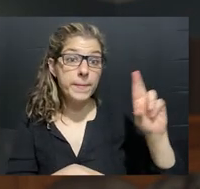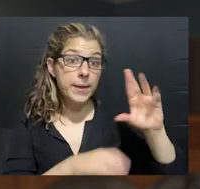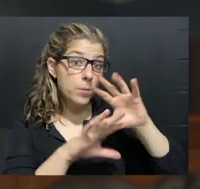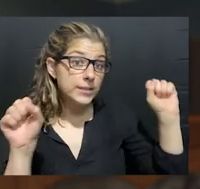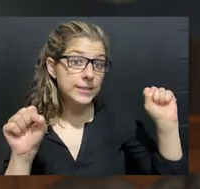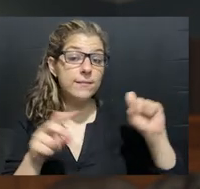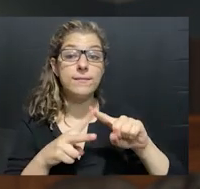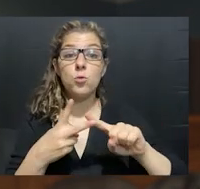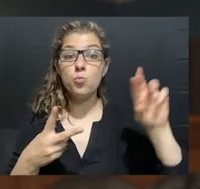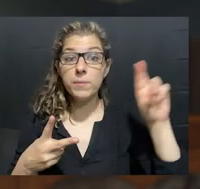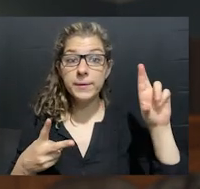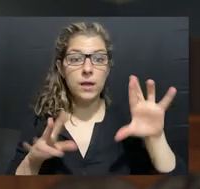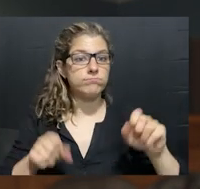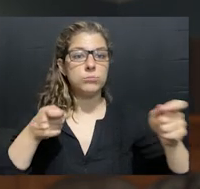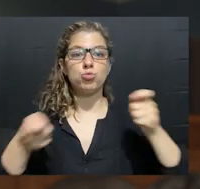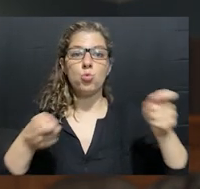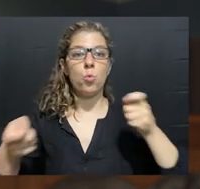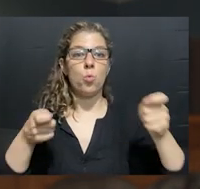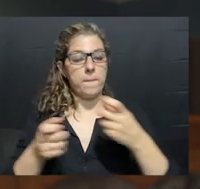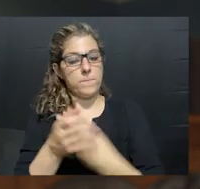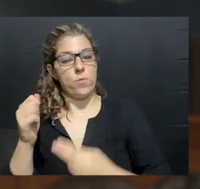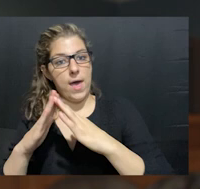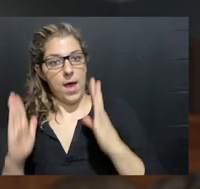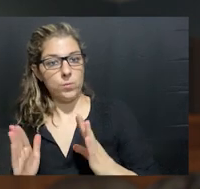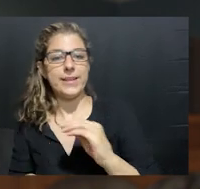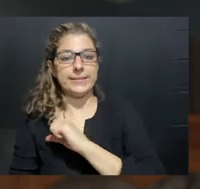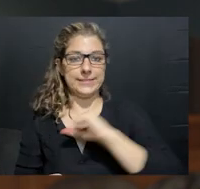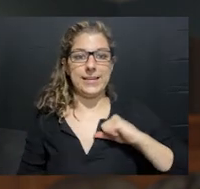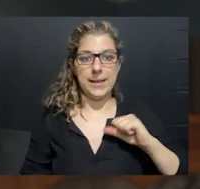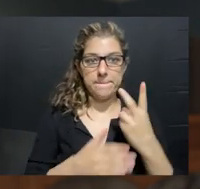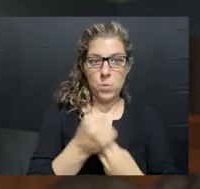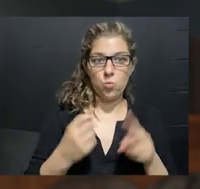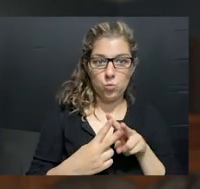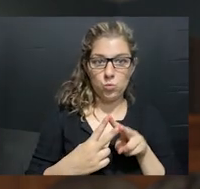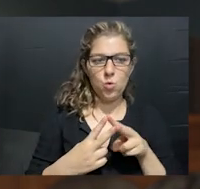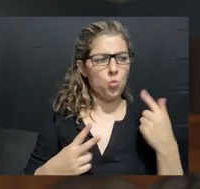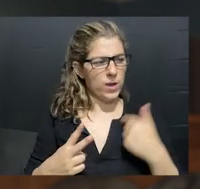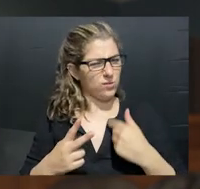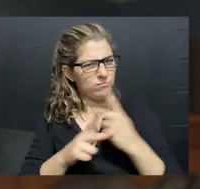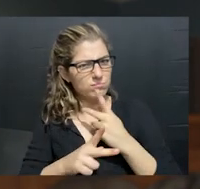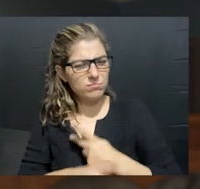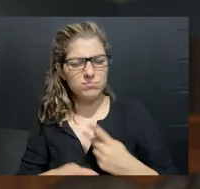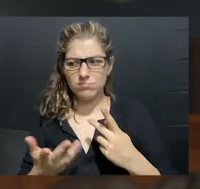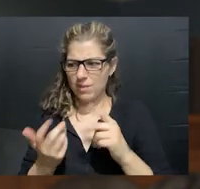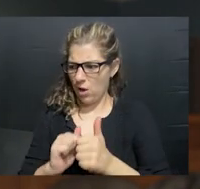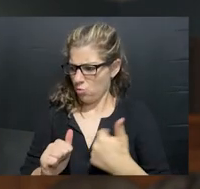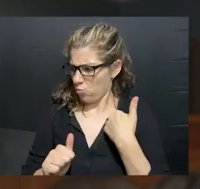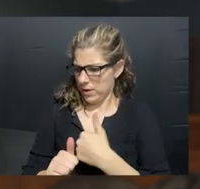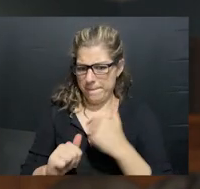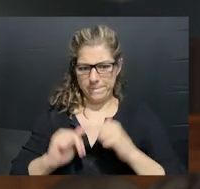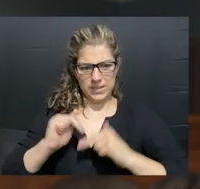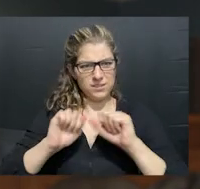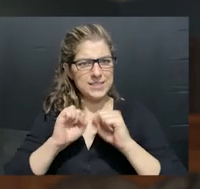president and Republicans in control of both the House and the Senate. We had to ask ourselves, how could we actually